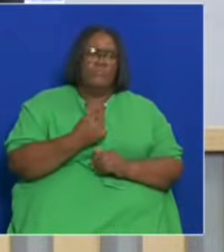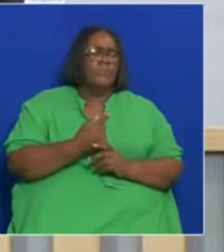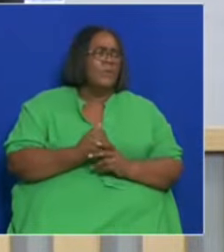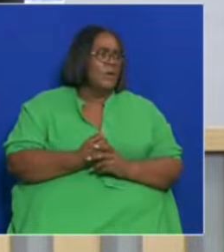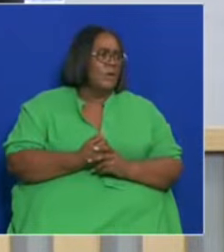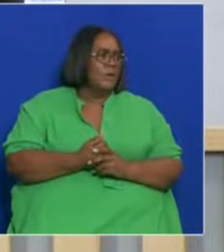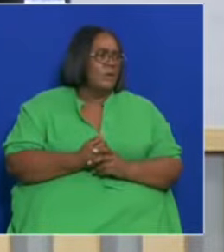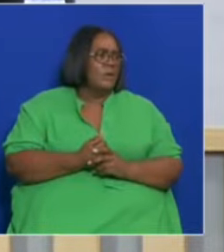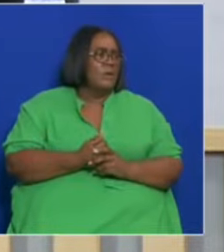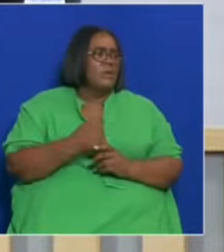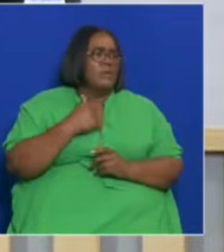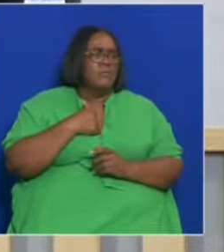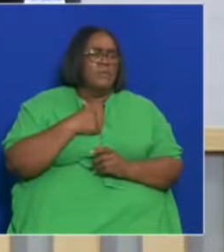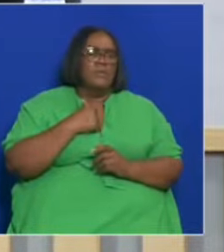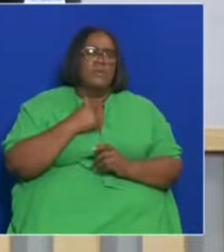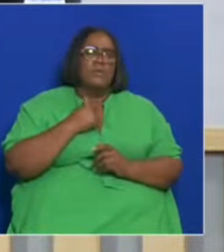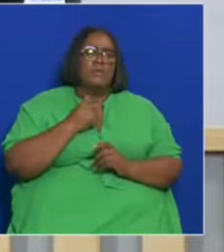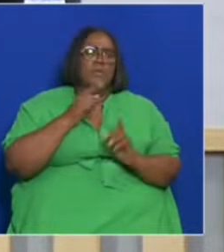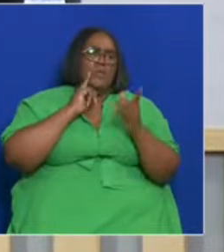them,